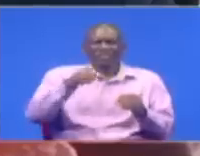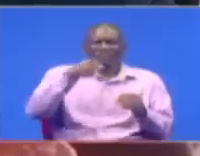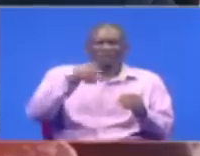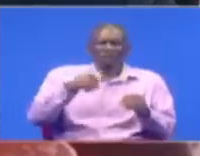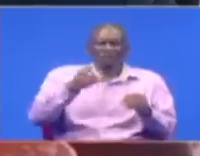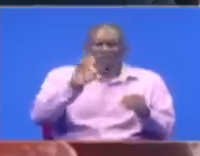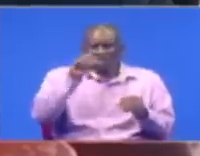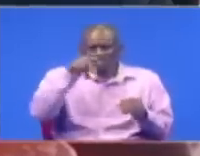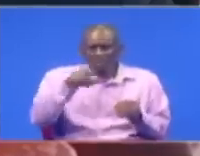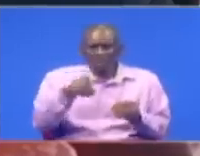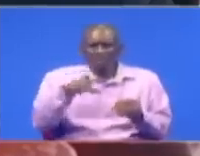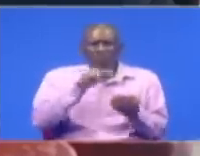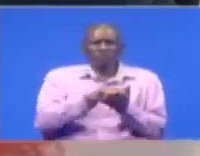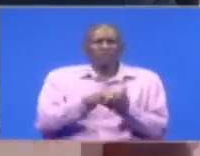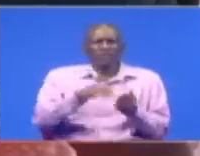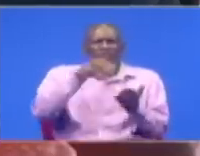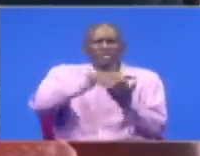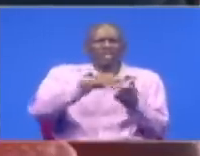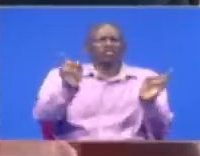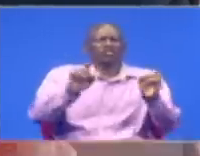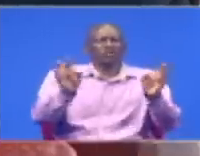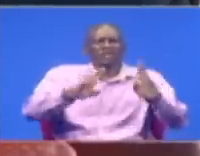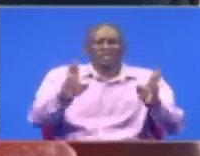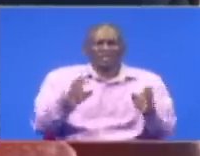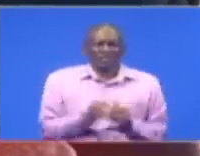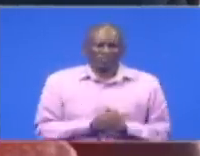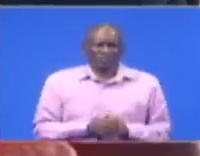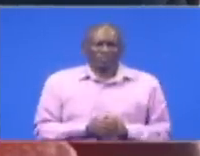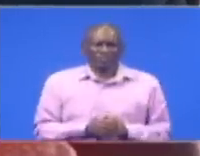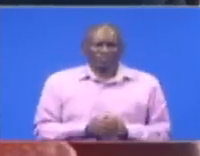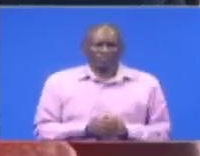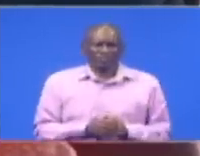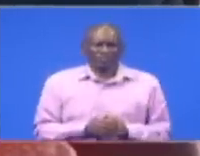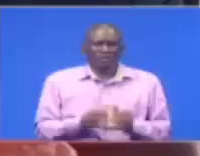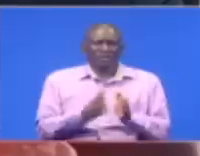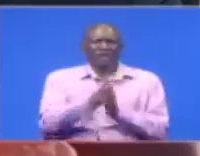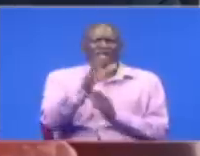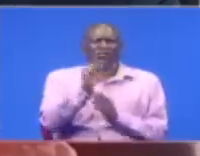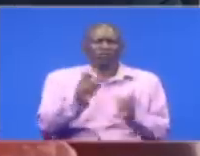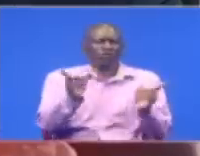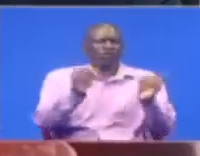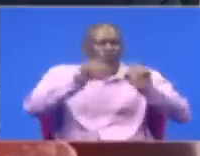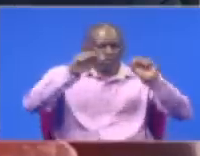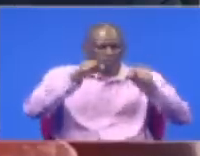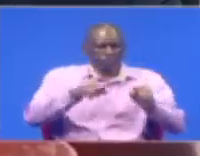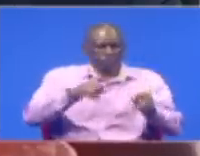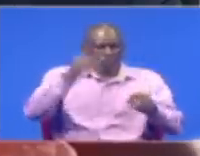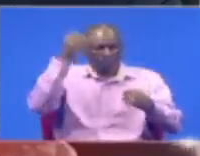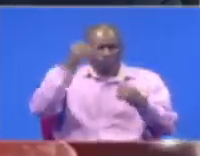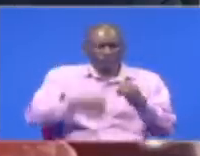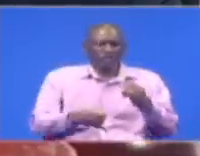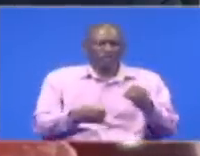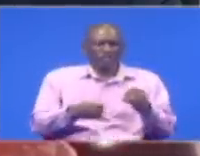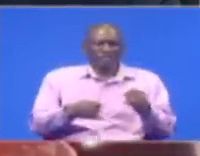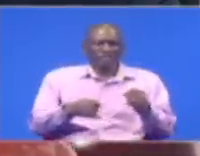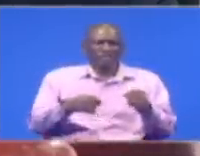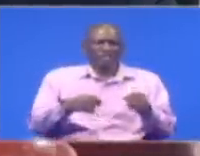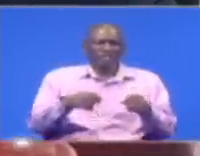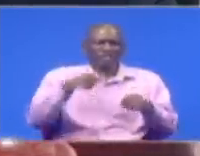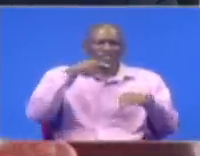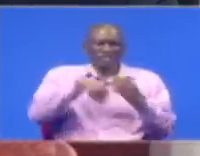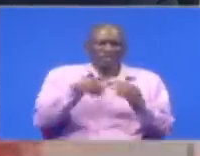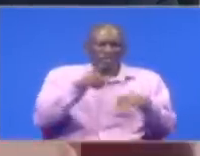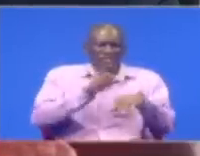that the case is not ready and therefore not able to be finalized within